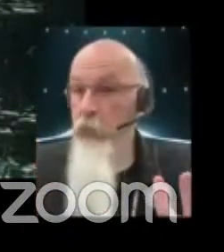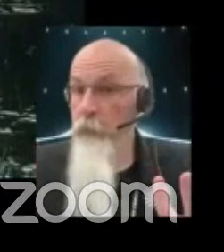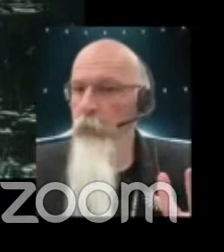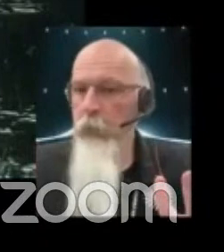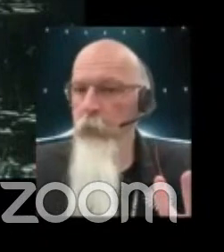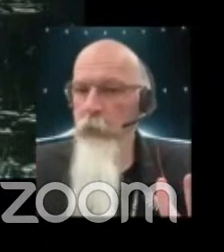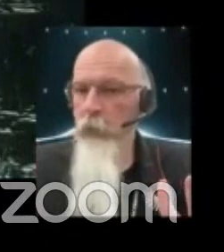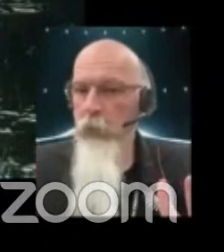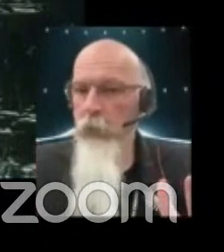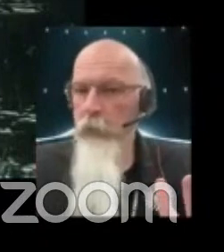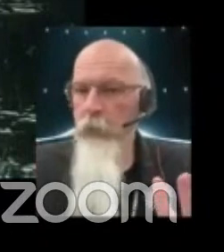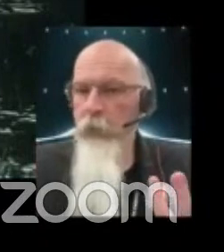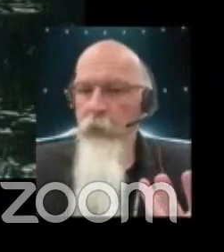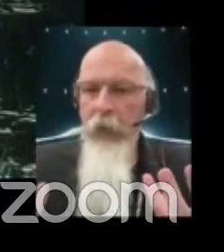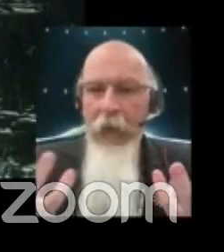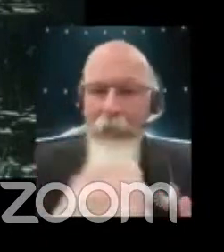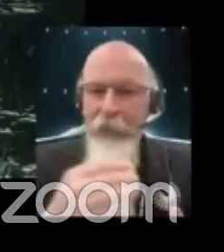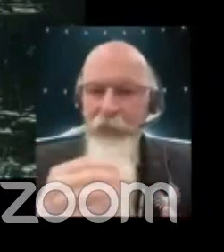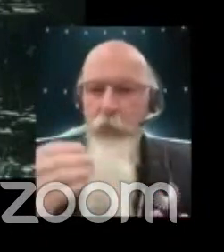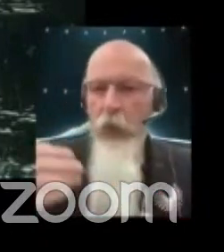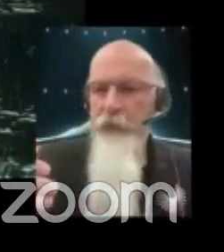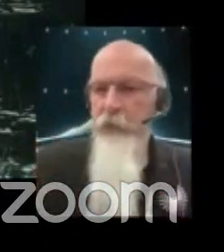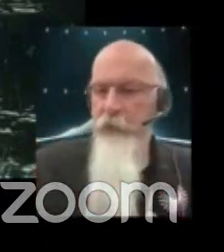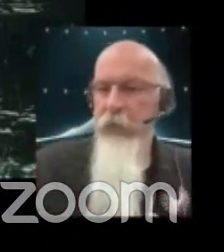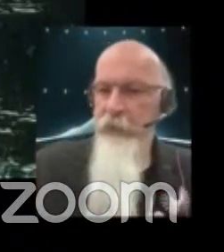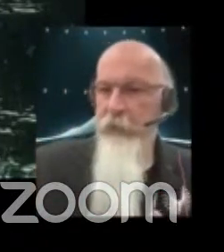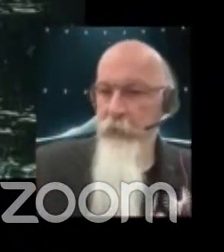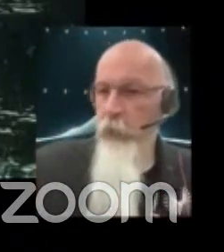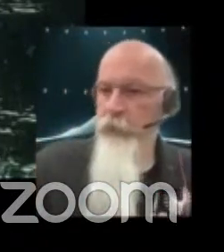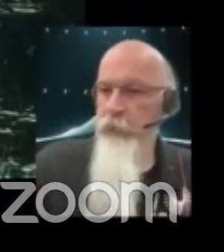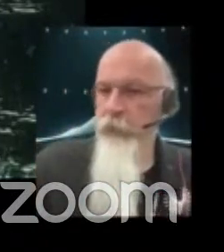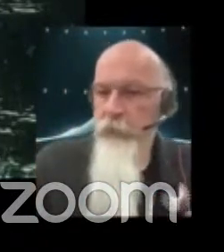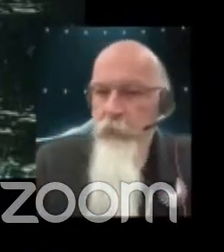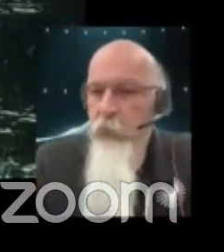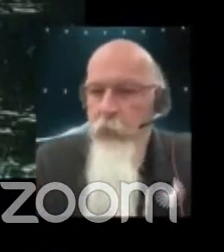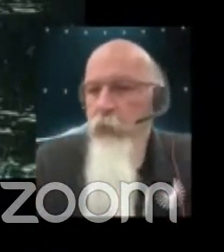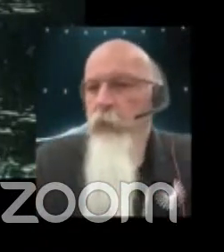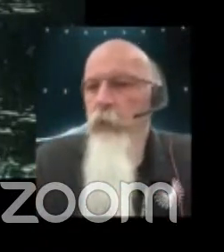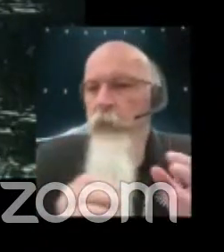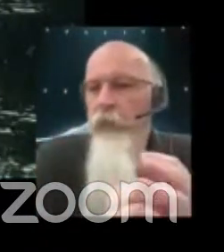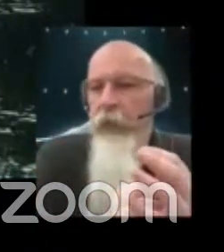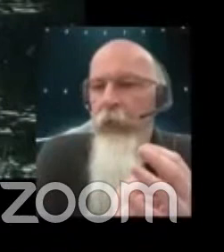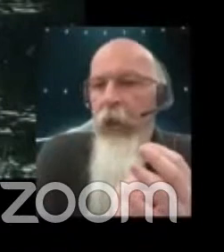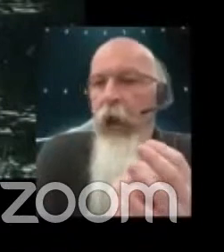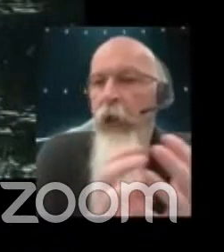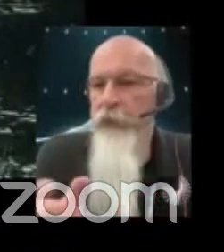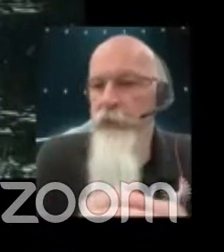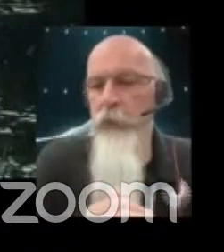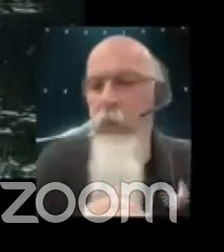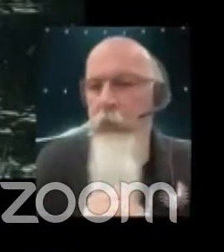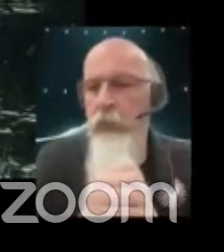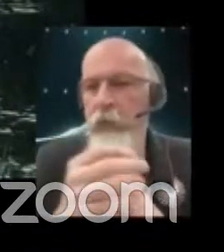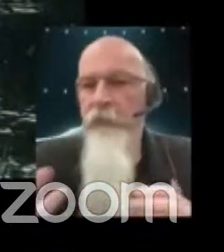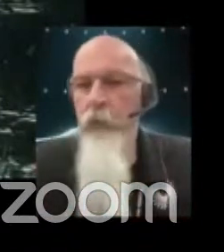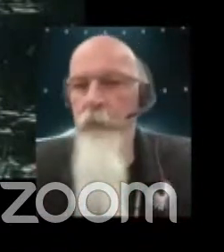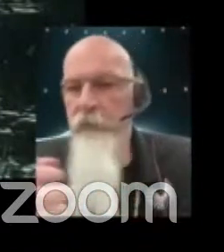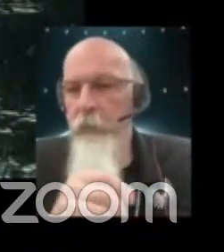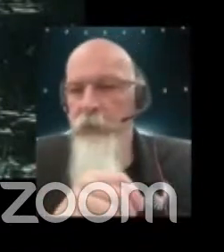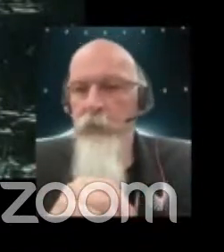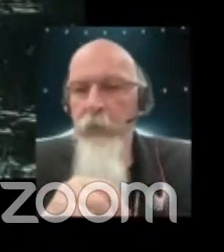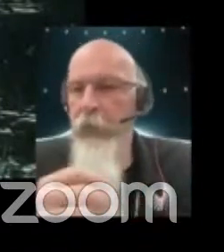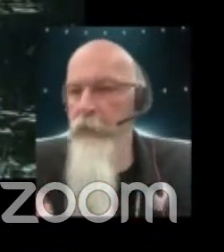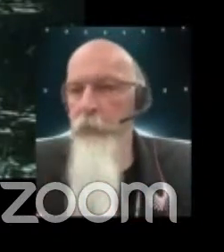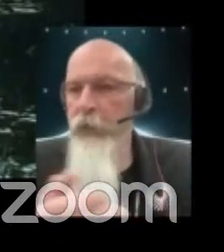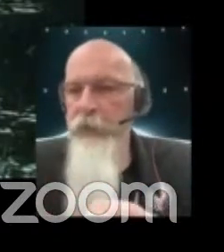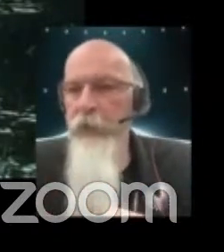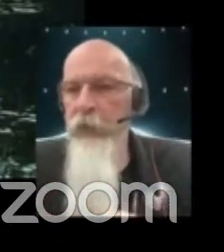ways that we should be looking at the world unless you ask the data these questions you're not going to know that the answers you get or the informed